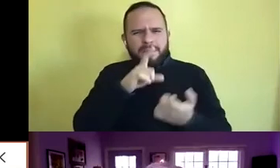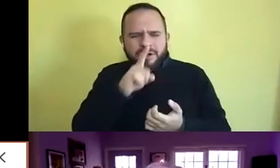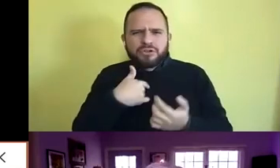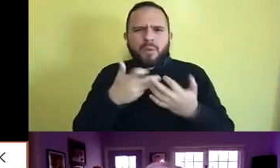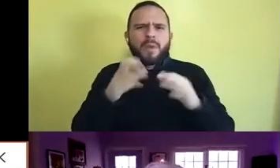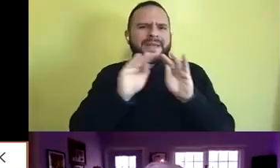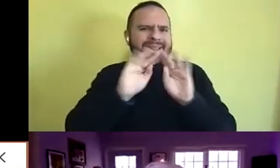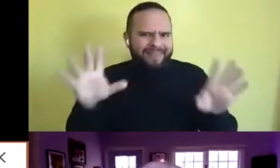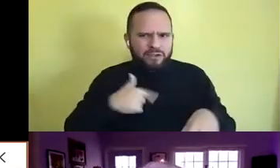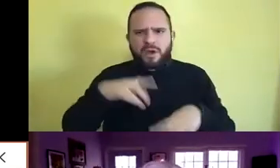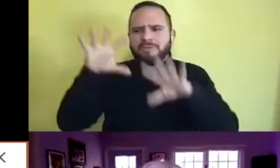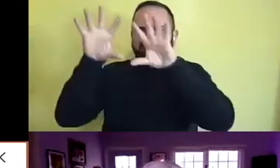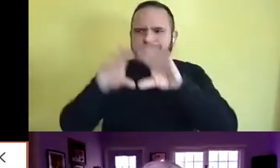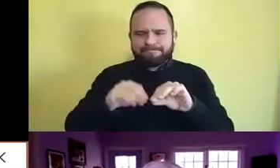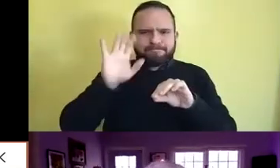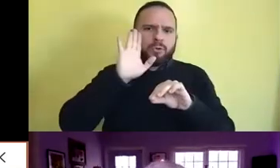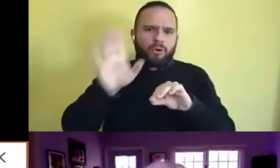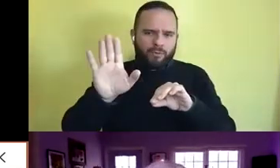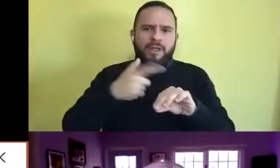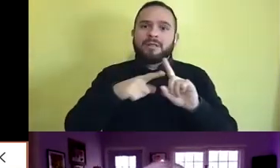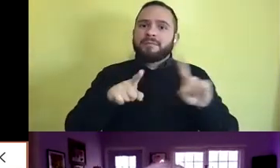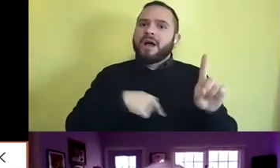as possible. Next slide.